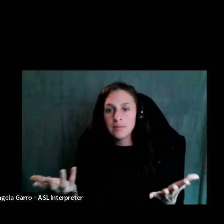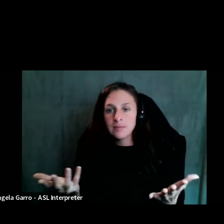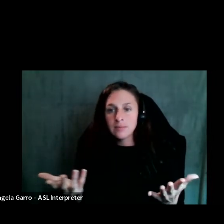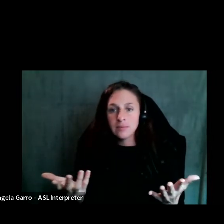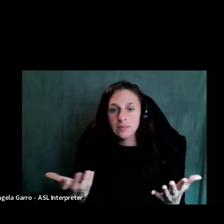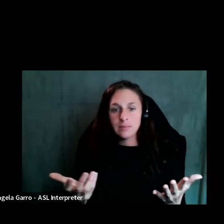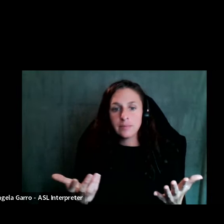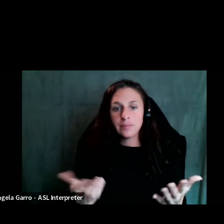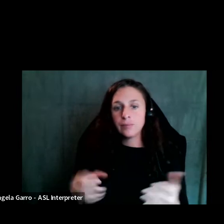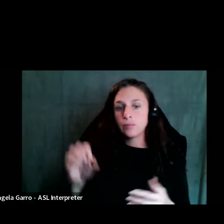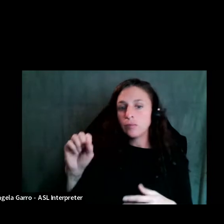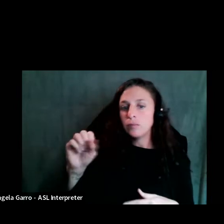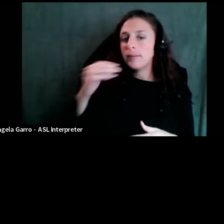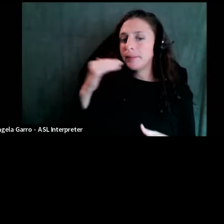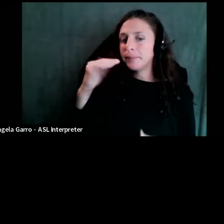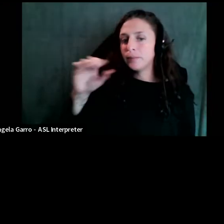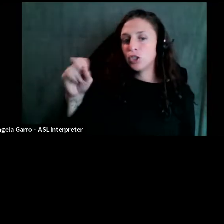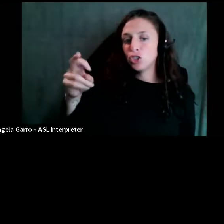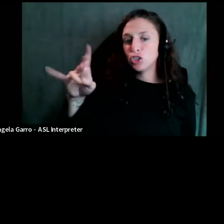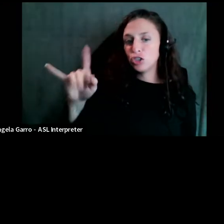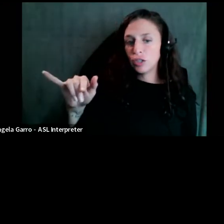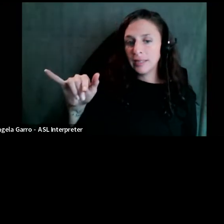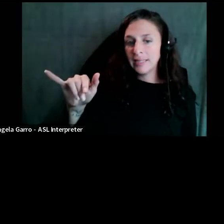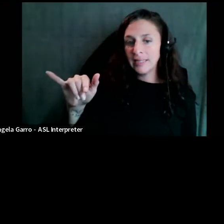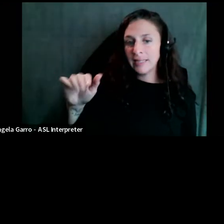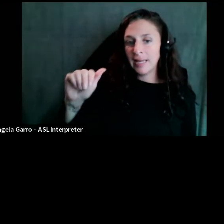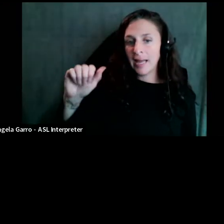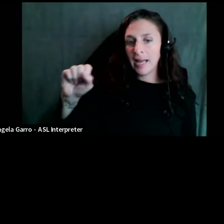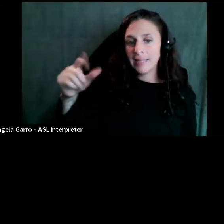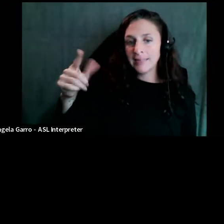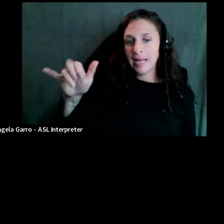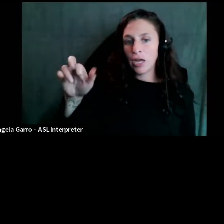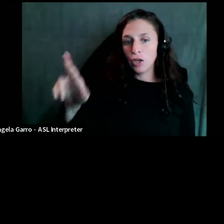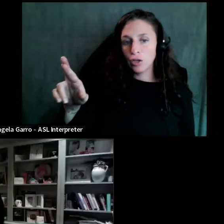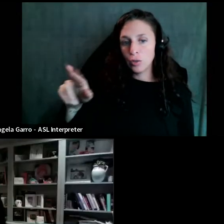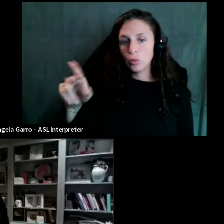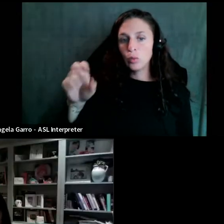Shirley Asgeir, you may unmute and begin.